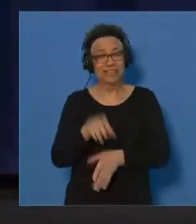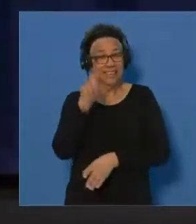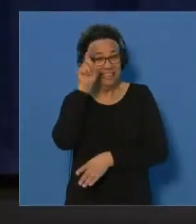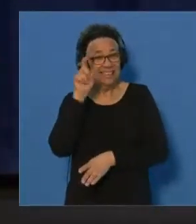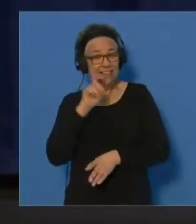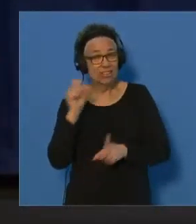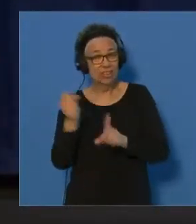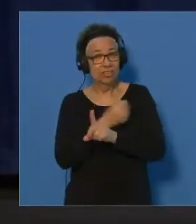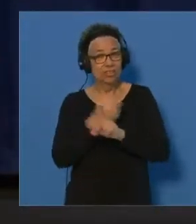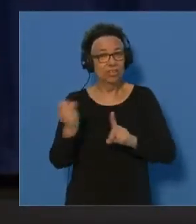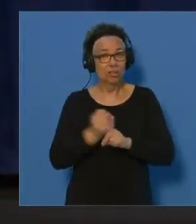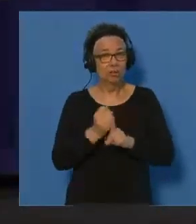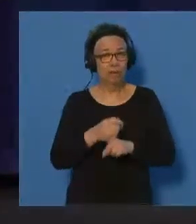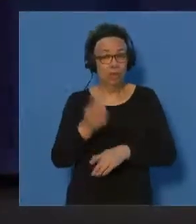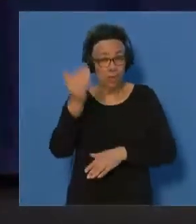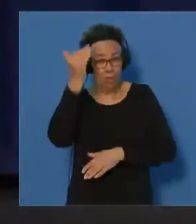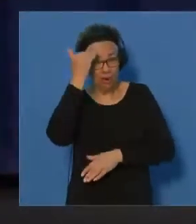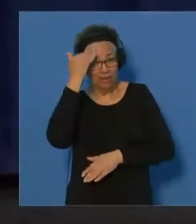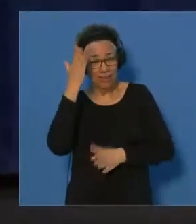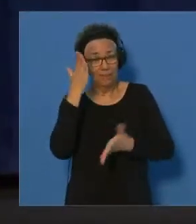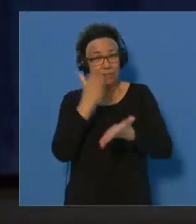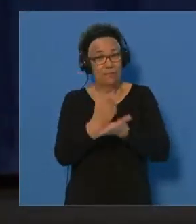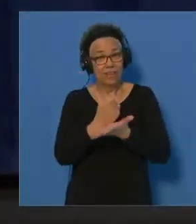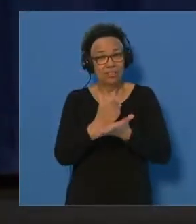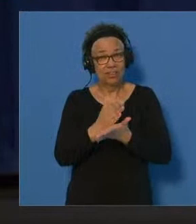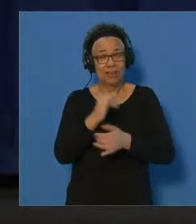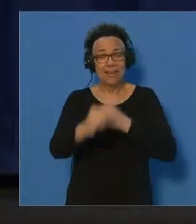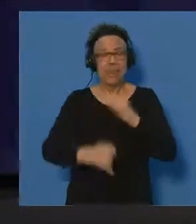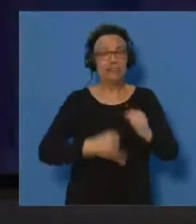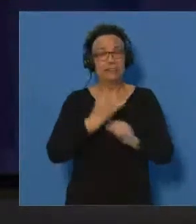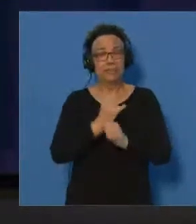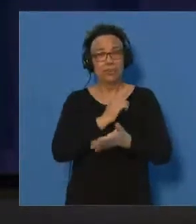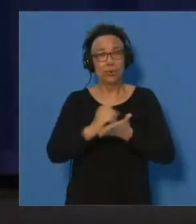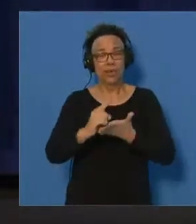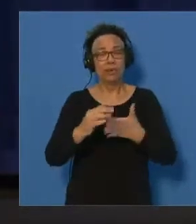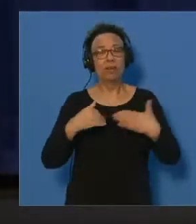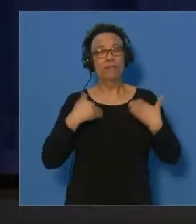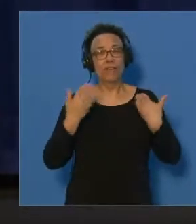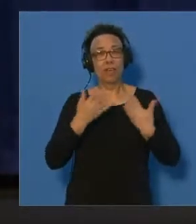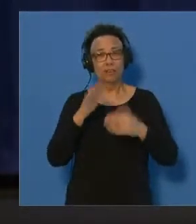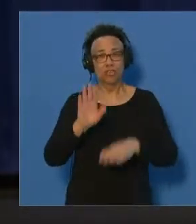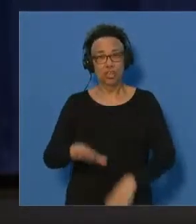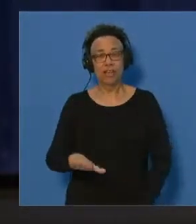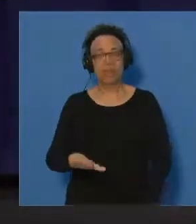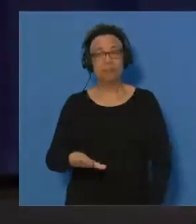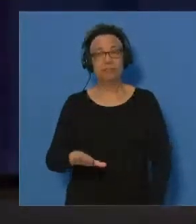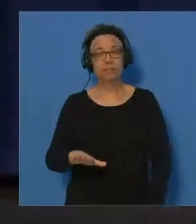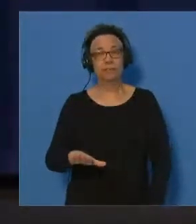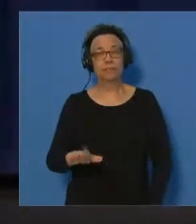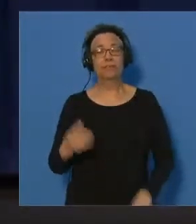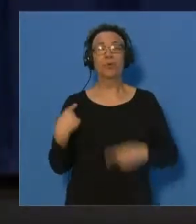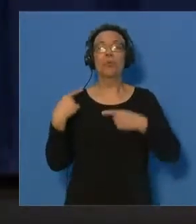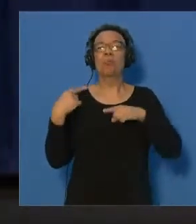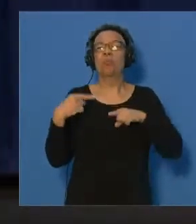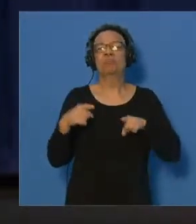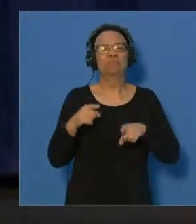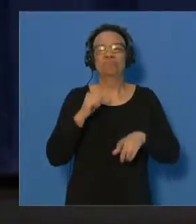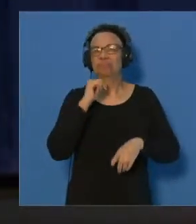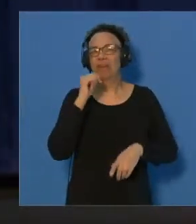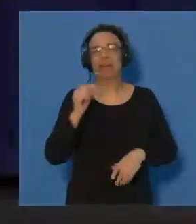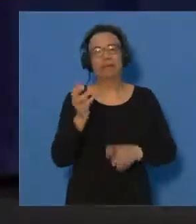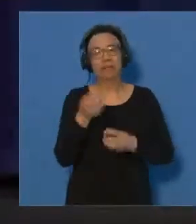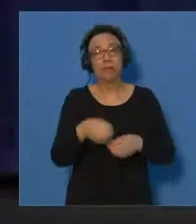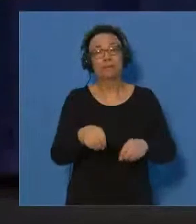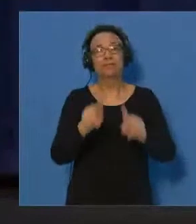Awareness and Prevention, and the International Week of the Young Child. While we have not had the opportunity